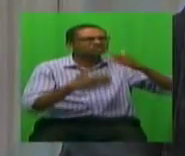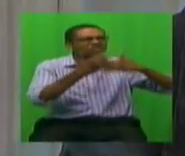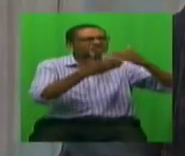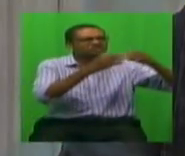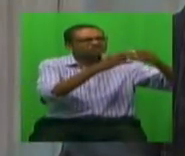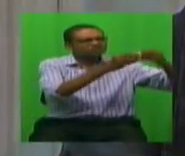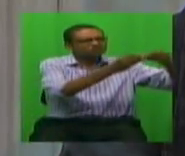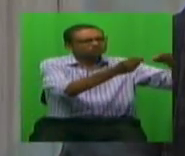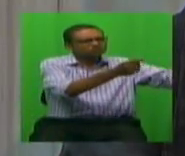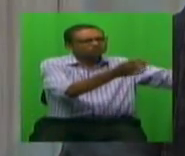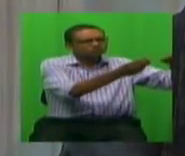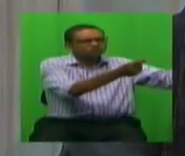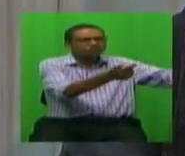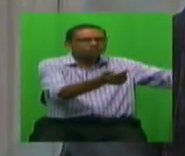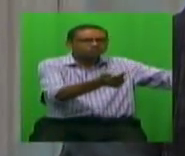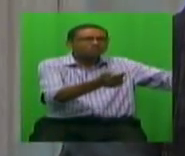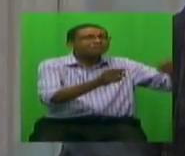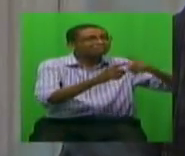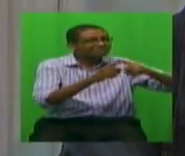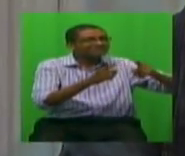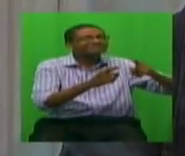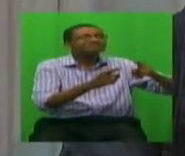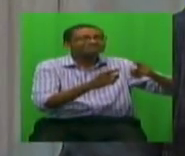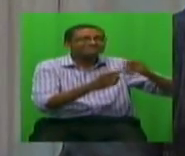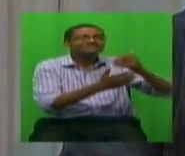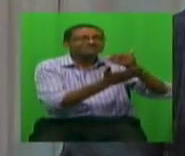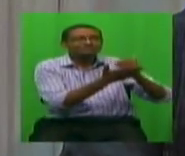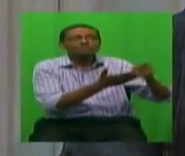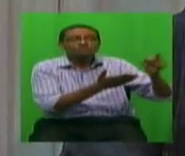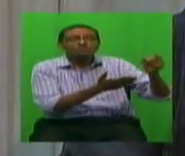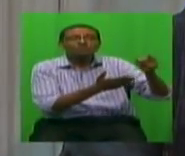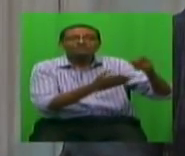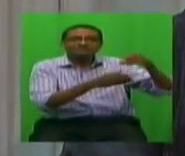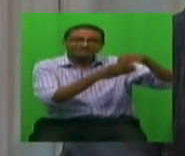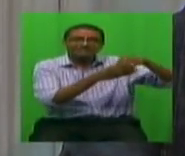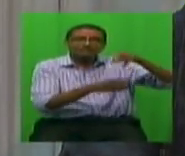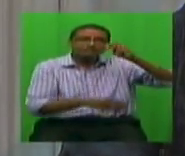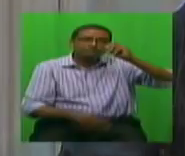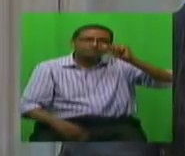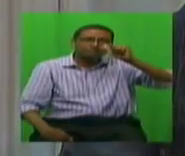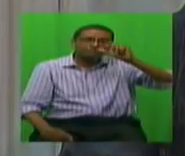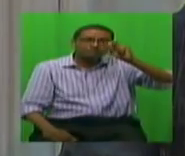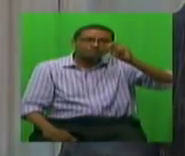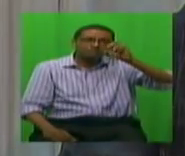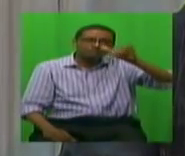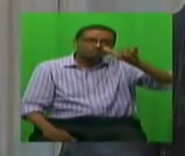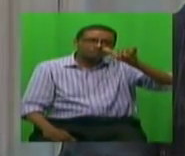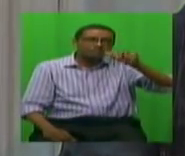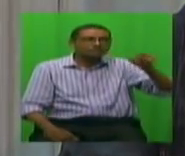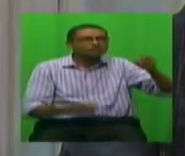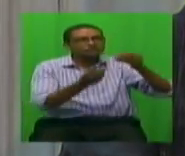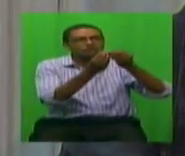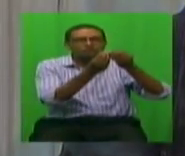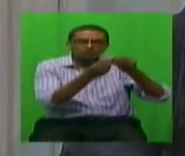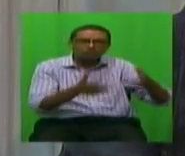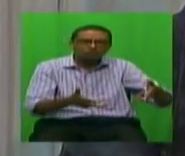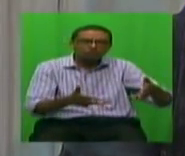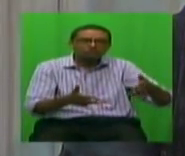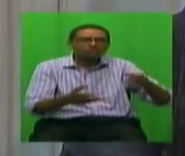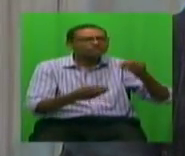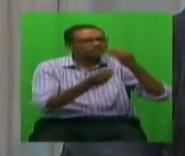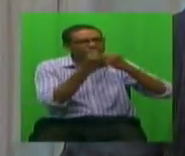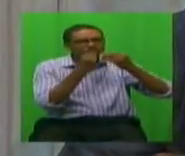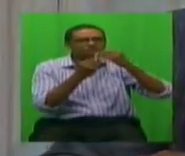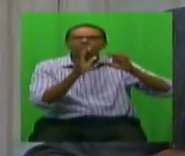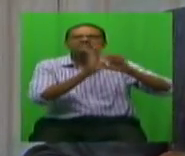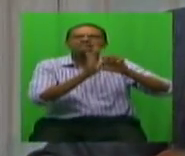but there will be some losses in Maloney again for things like pawpaw and other crops of that nature. We'll have to see the